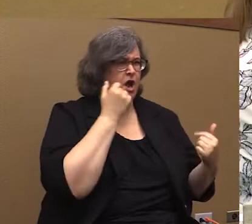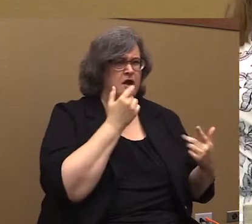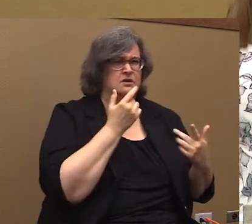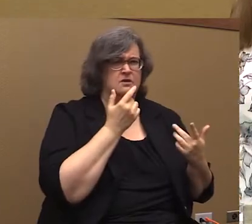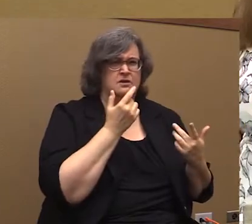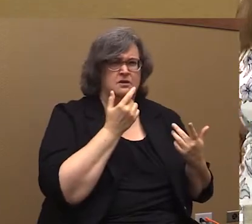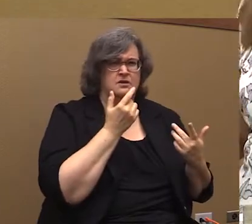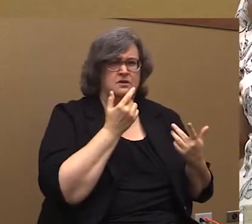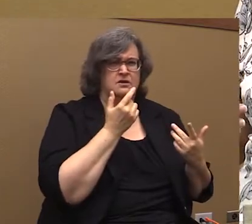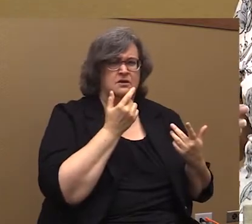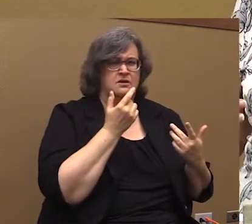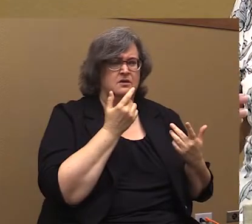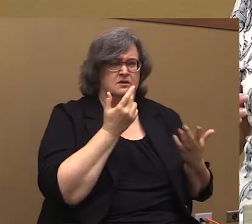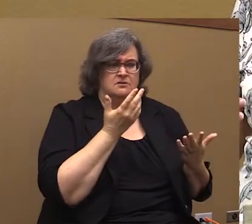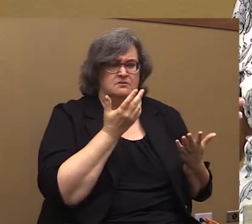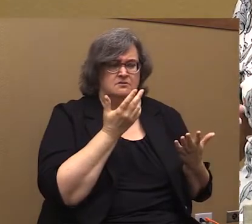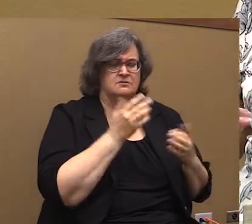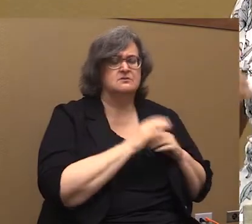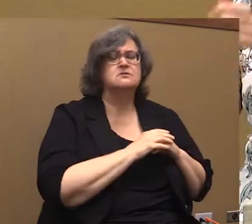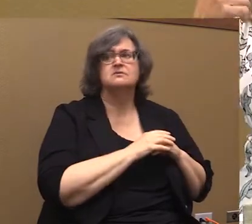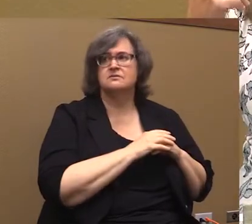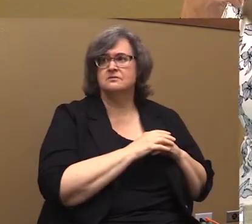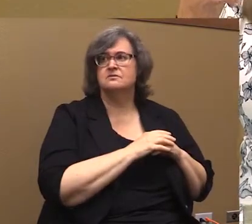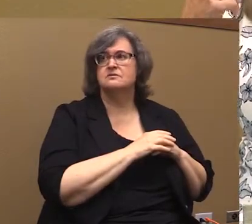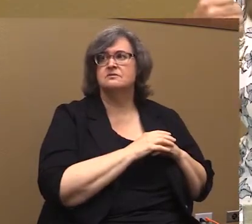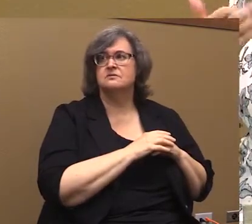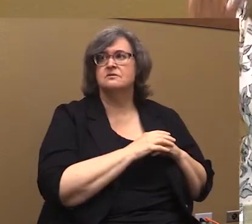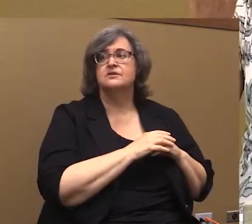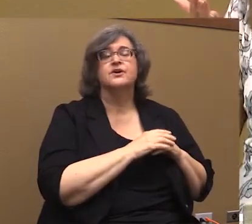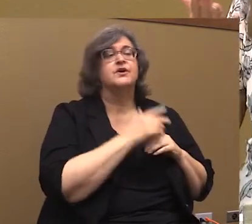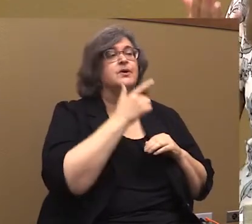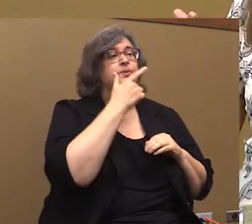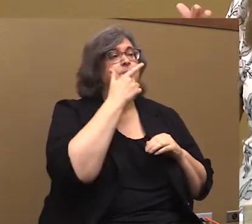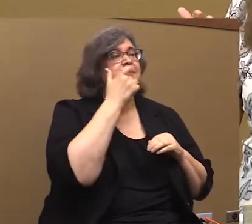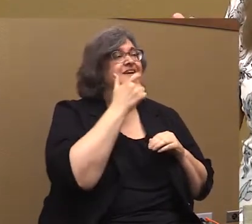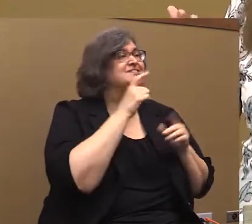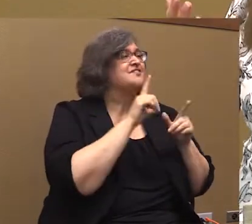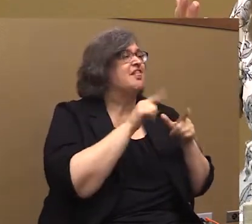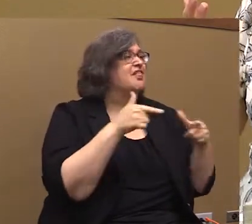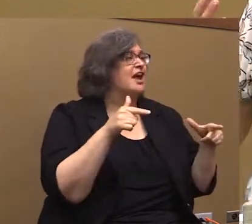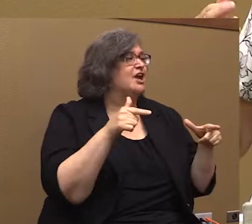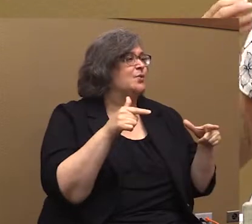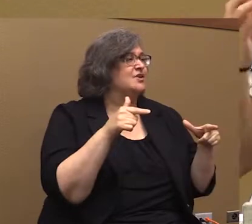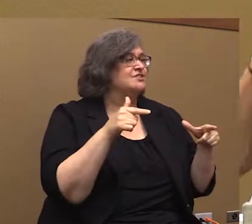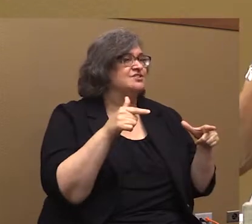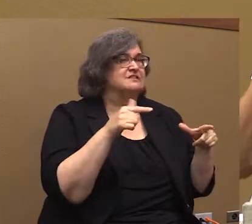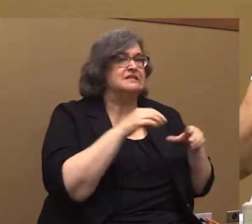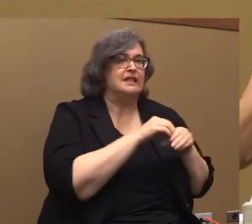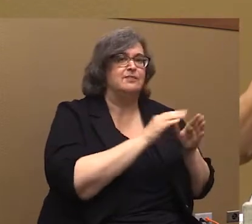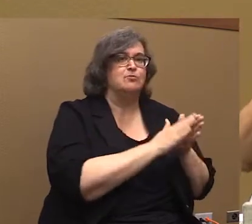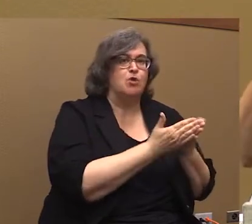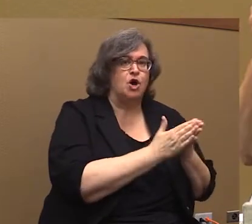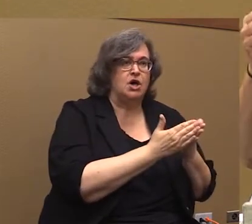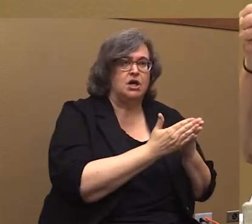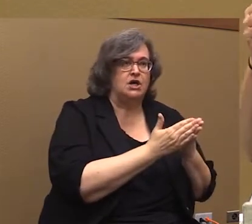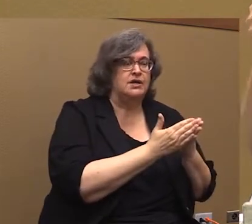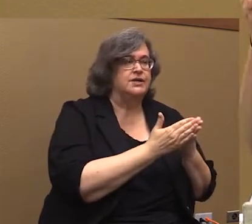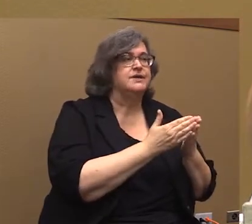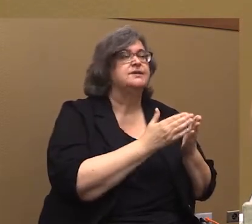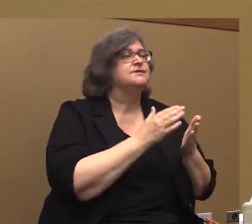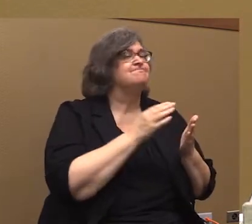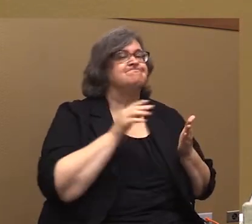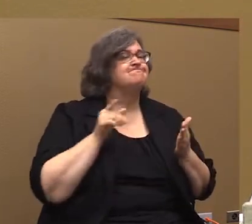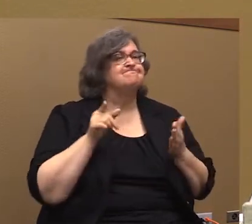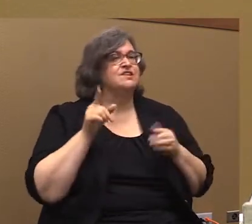what's going on. Why are they crying? We're reading. And it's because of the